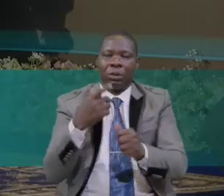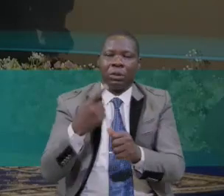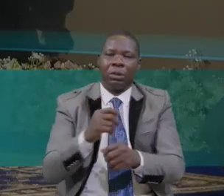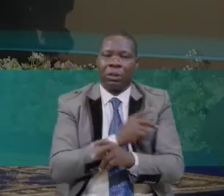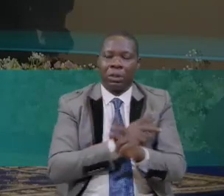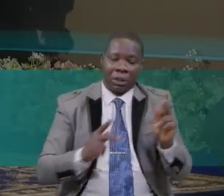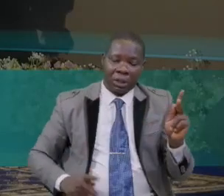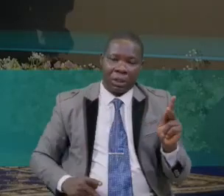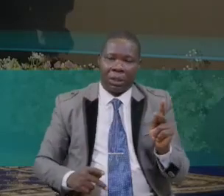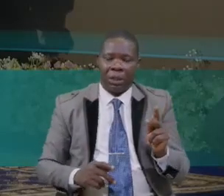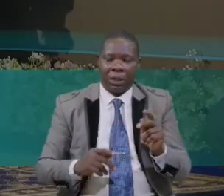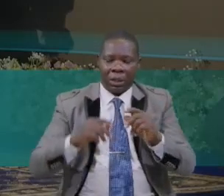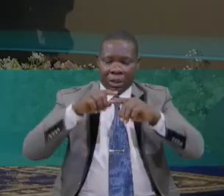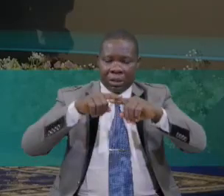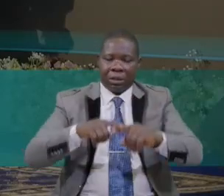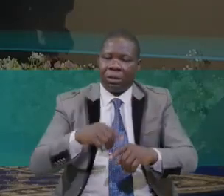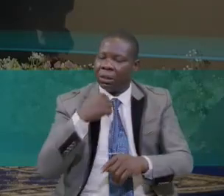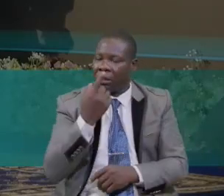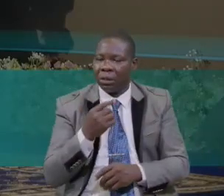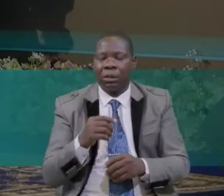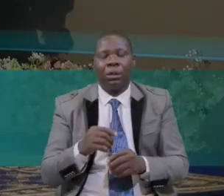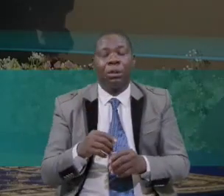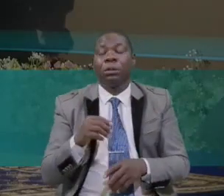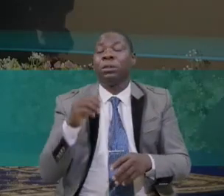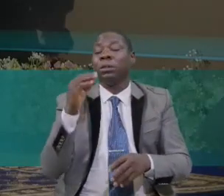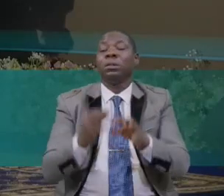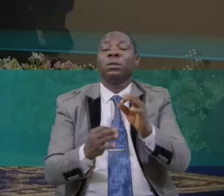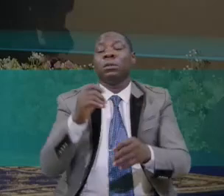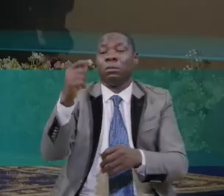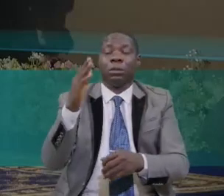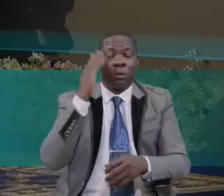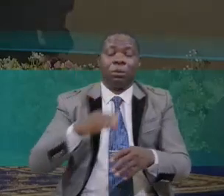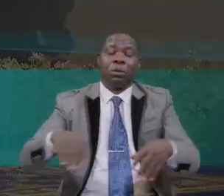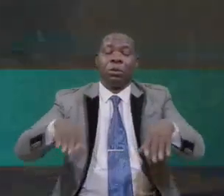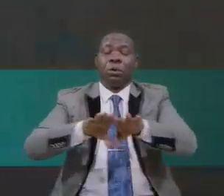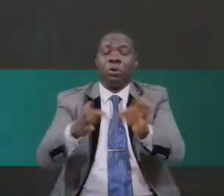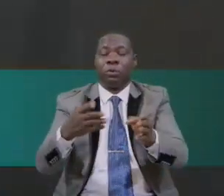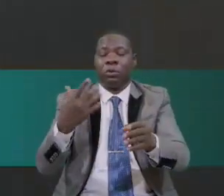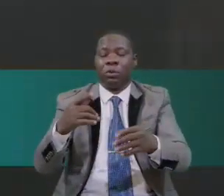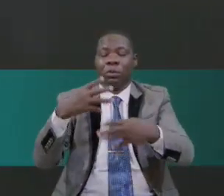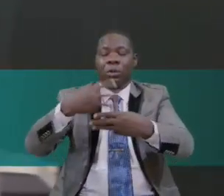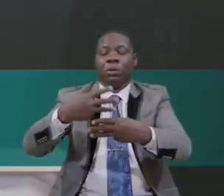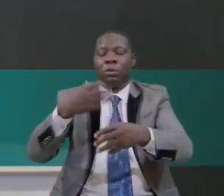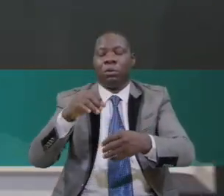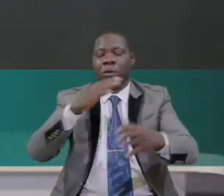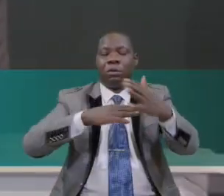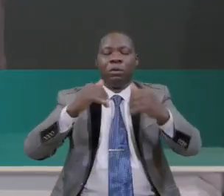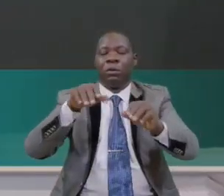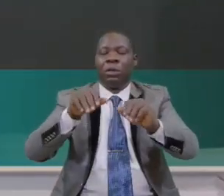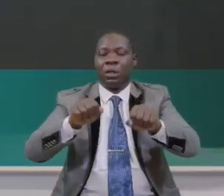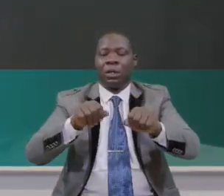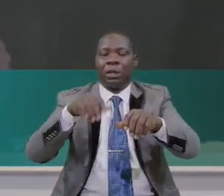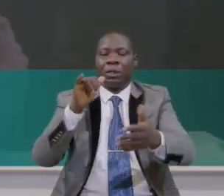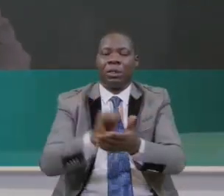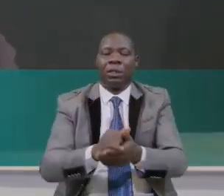on which the king leaned, said, even if God will open the windows of heaven, can that be? When